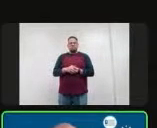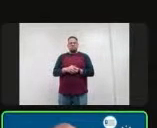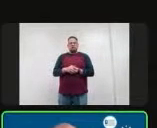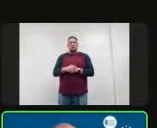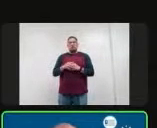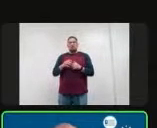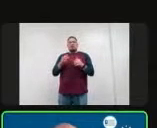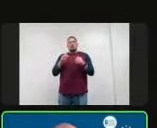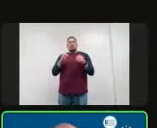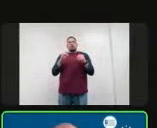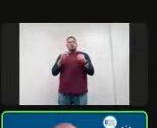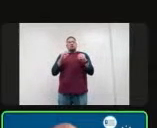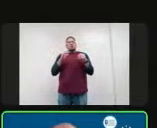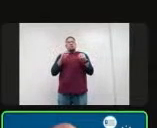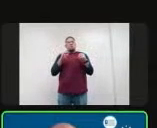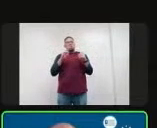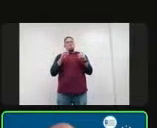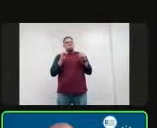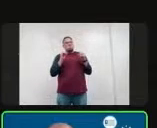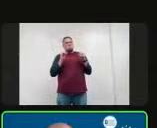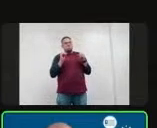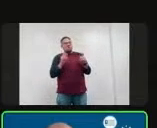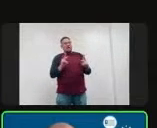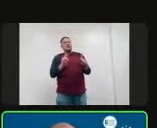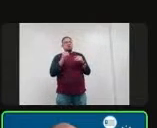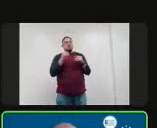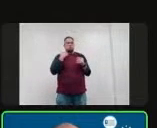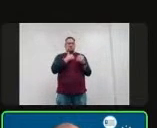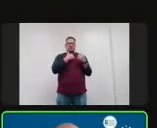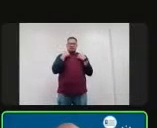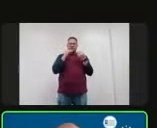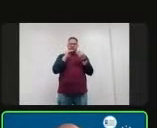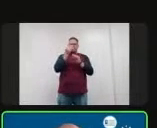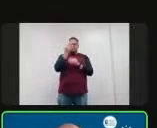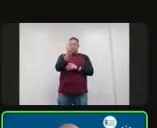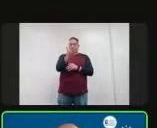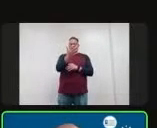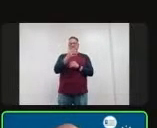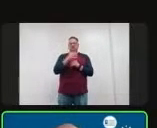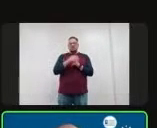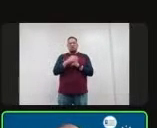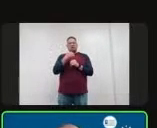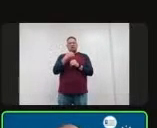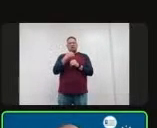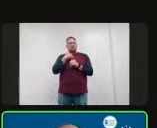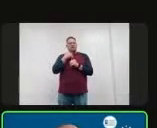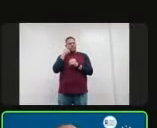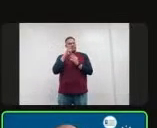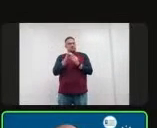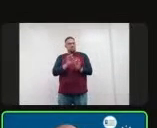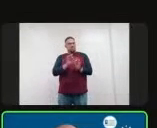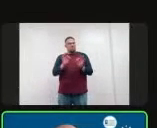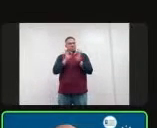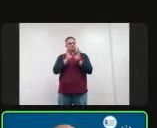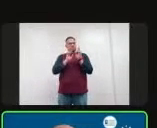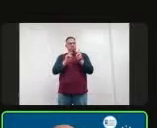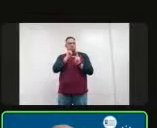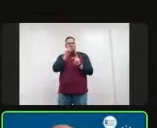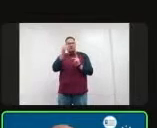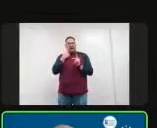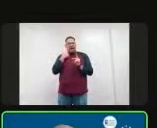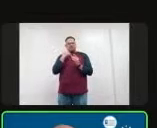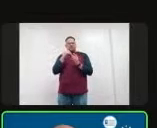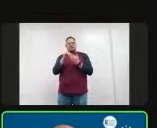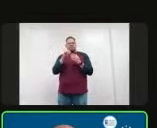Okay, so hence we have this number 5 that I think it's important so that people don't have these feelings.